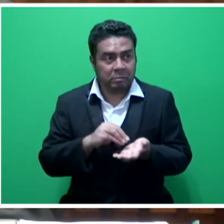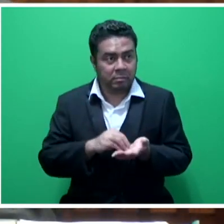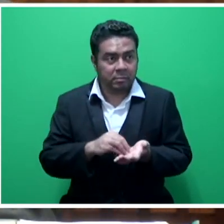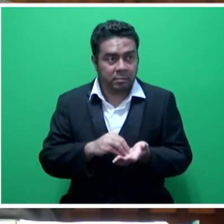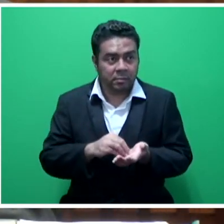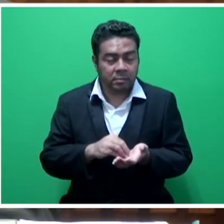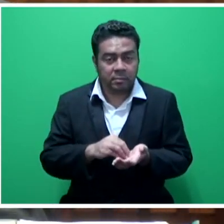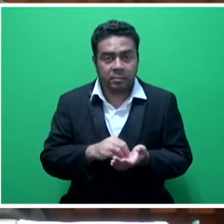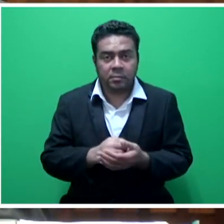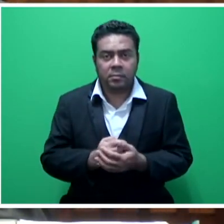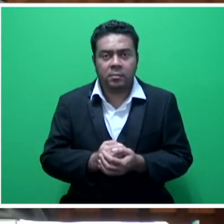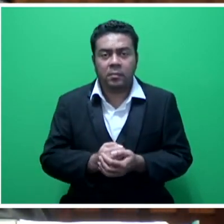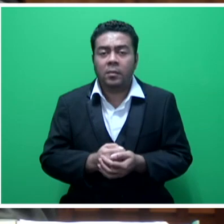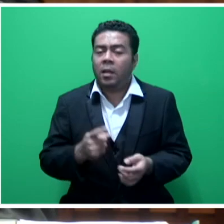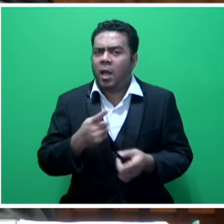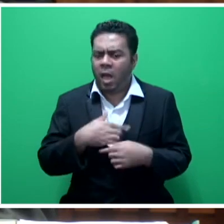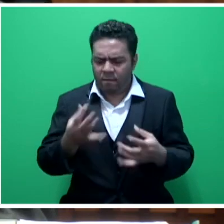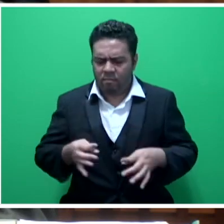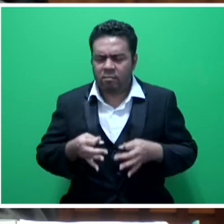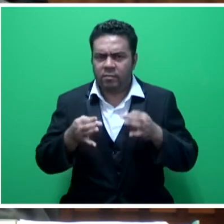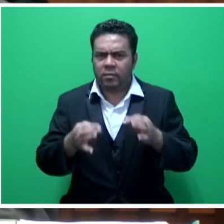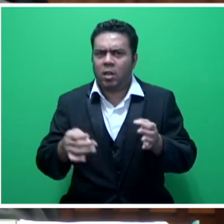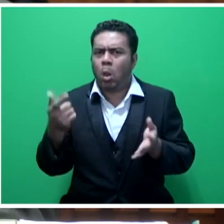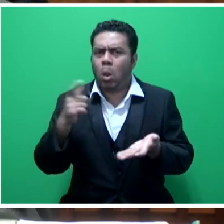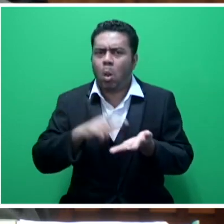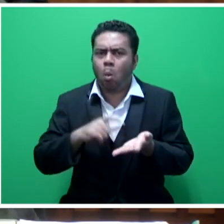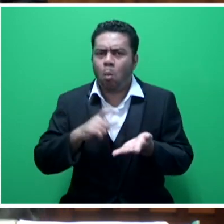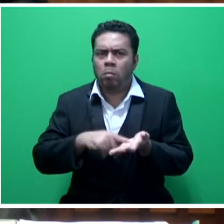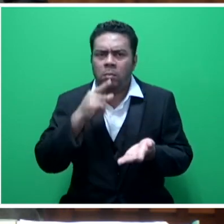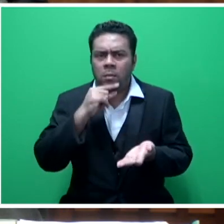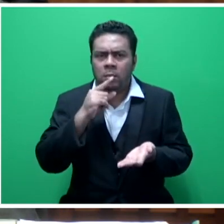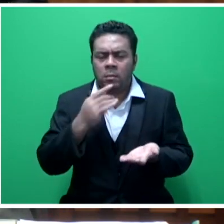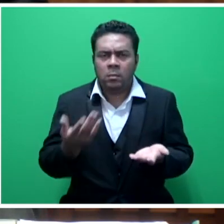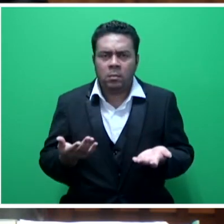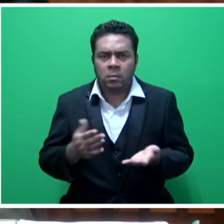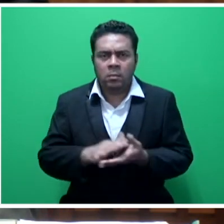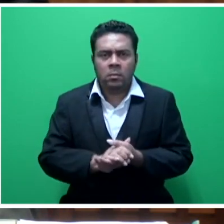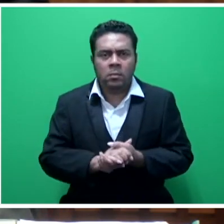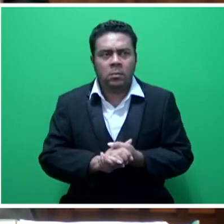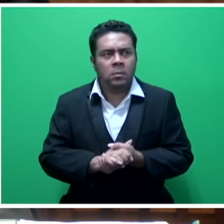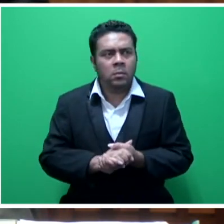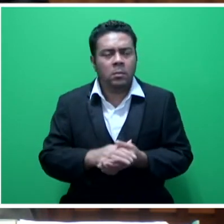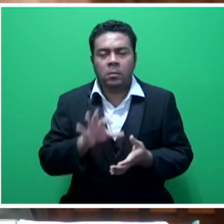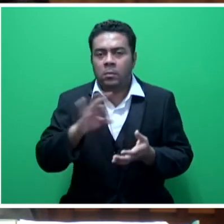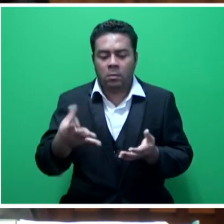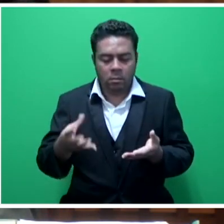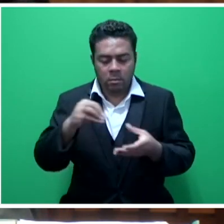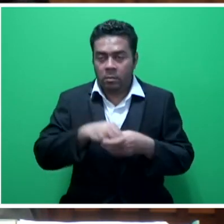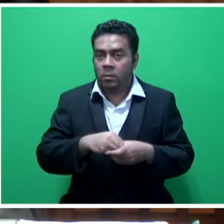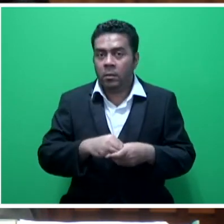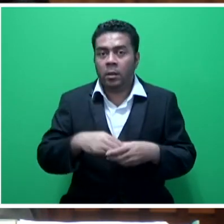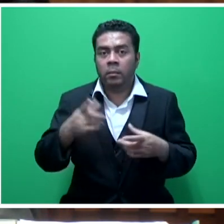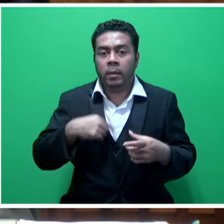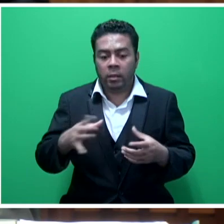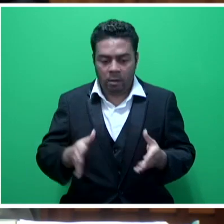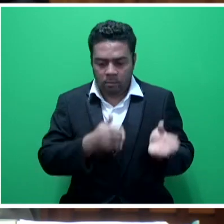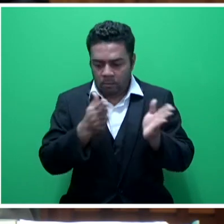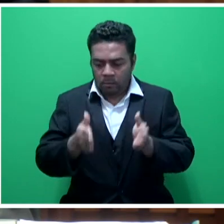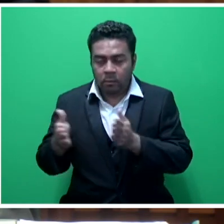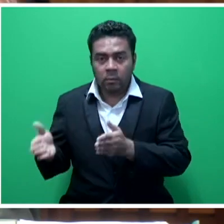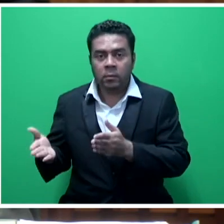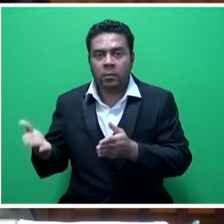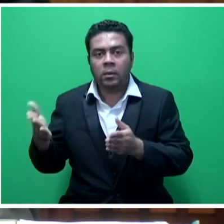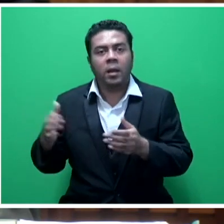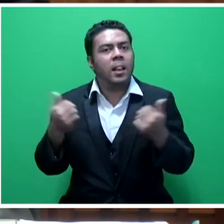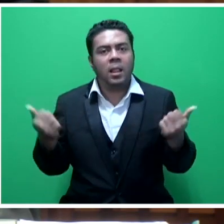with, we are familiar with, have deferred loan repayments. They don't no longer have a cash flow. if they're operating proud, they're operating tapus, if the sales are down, a